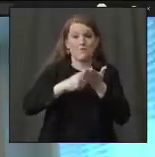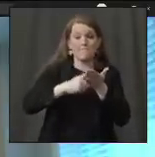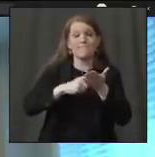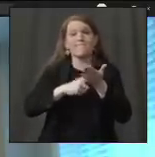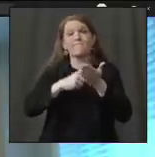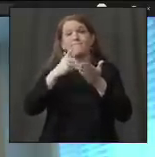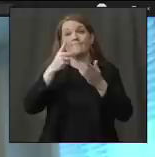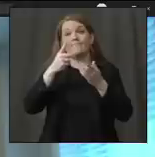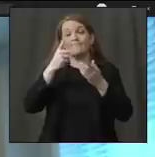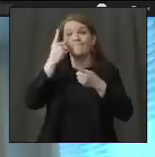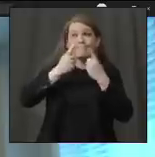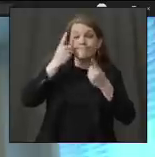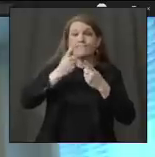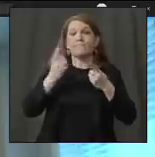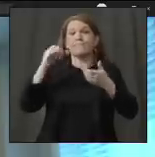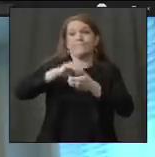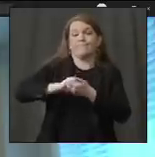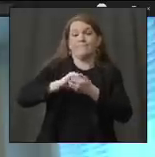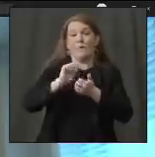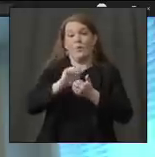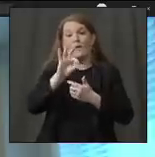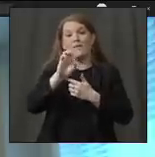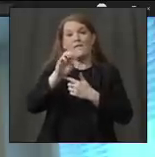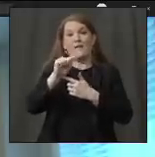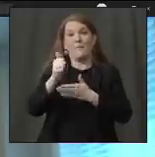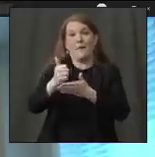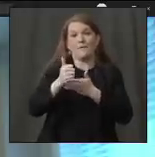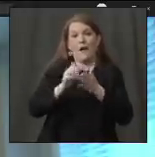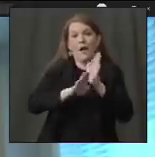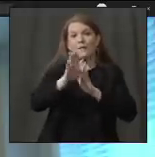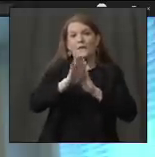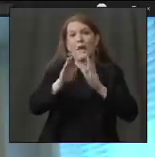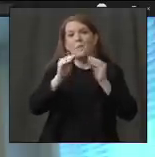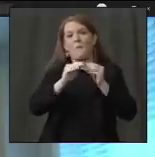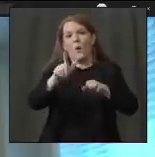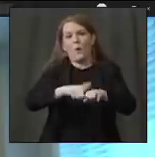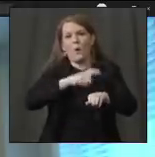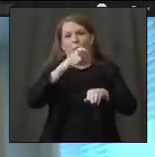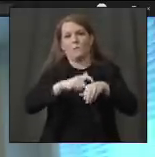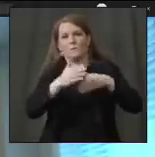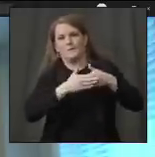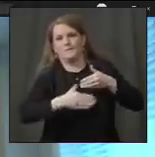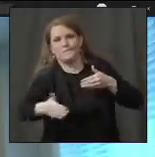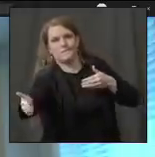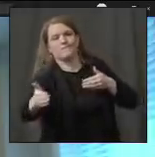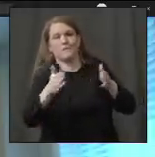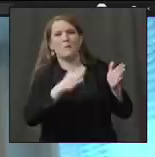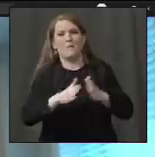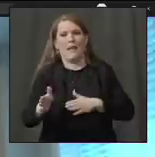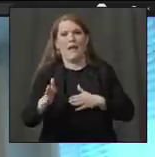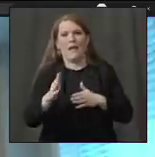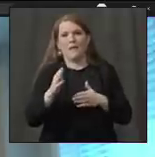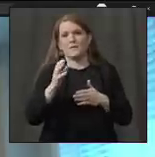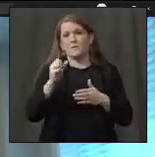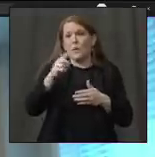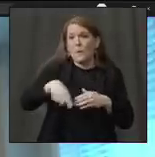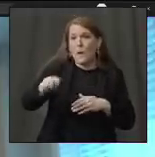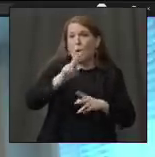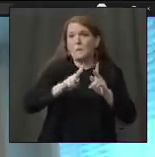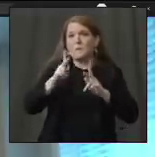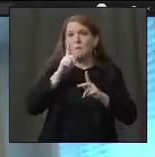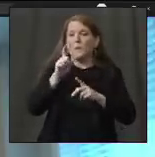for somewhat longer-term plans to be able to supply food to people who need to be at home during this